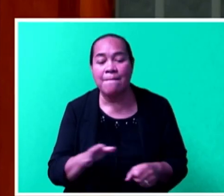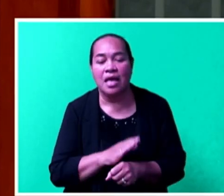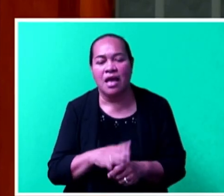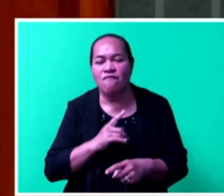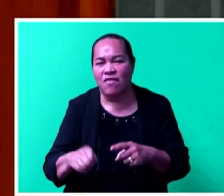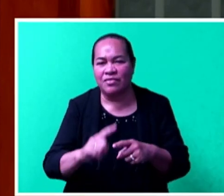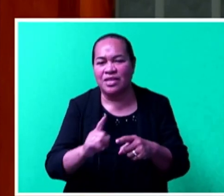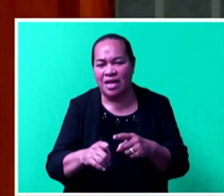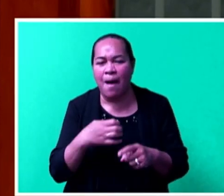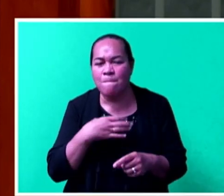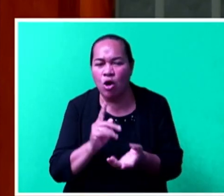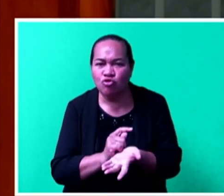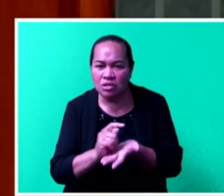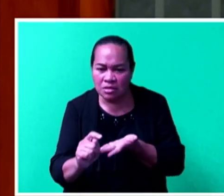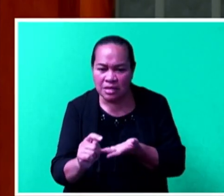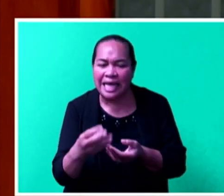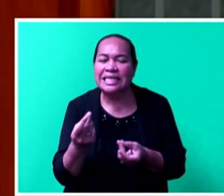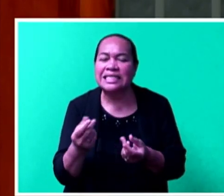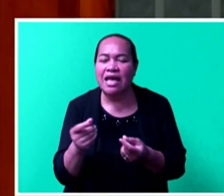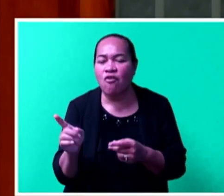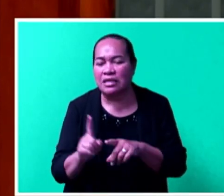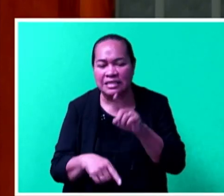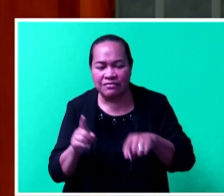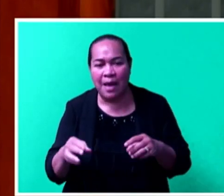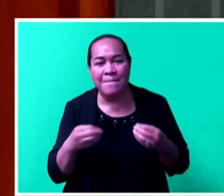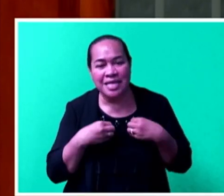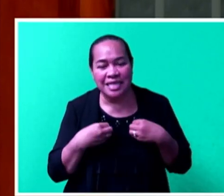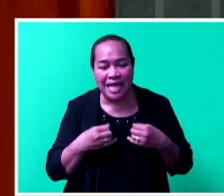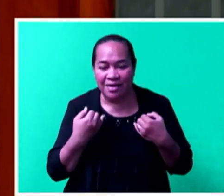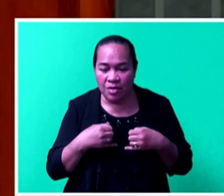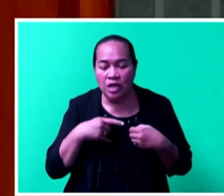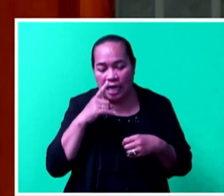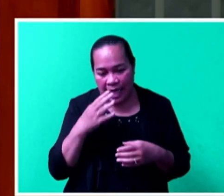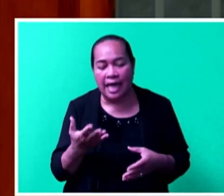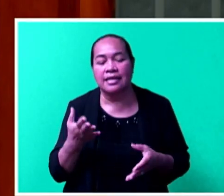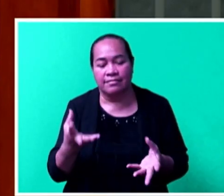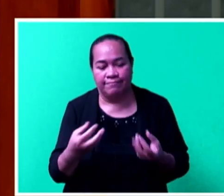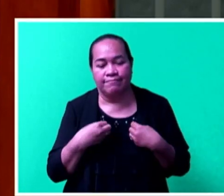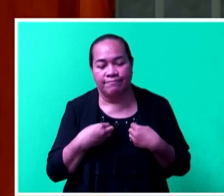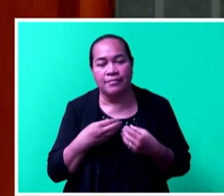faster, more transparent, and easier for businesses and investors to obtain approval.